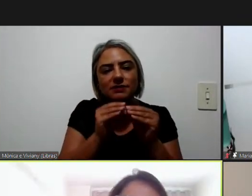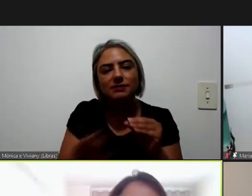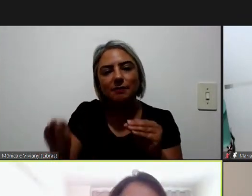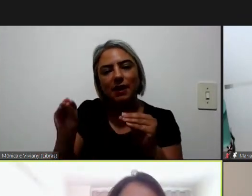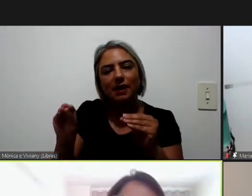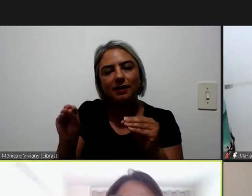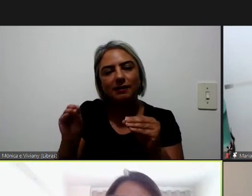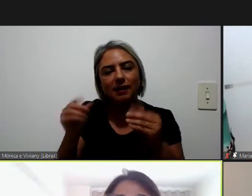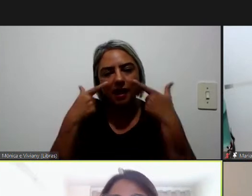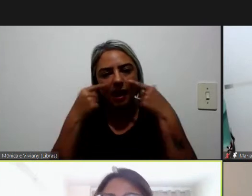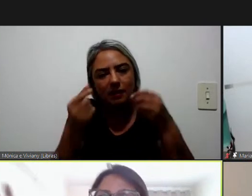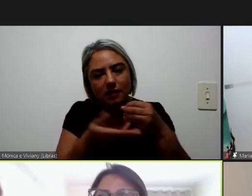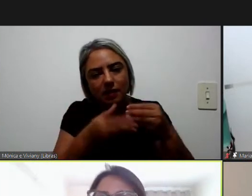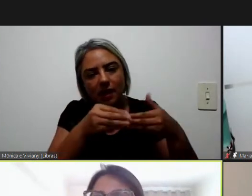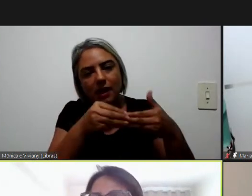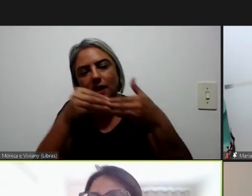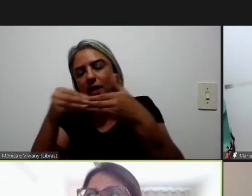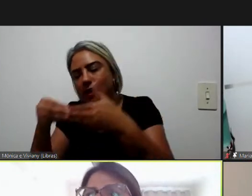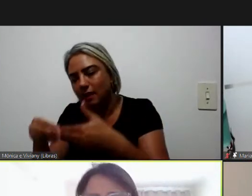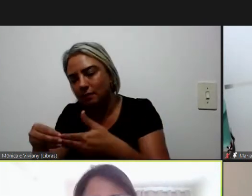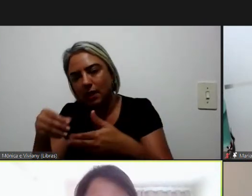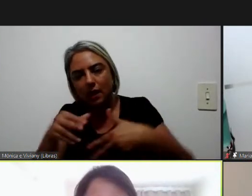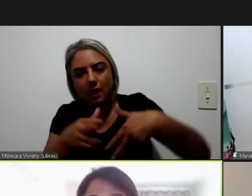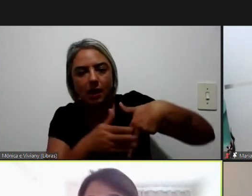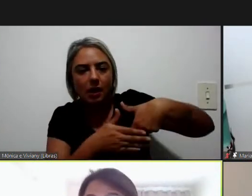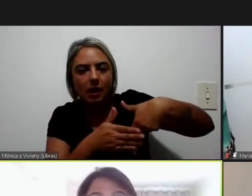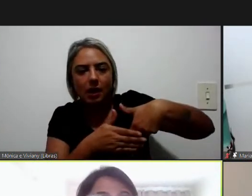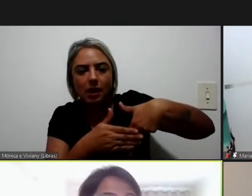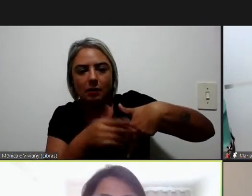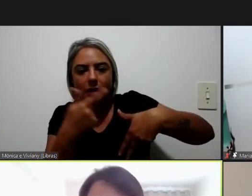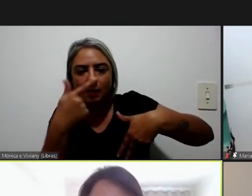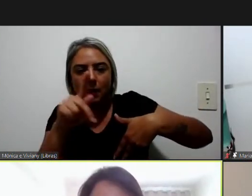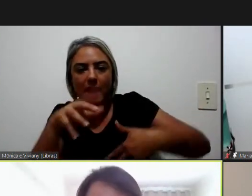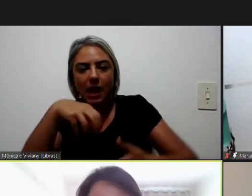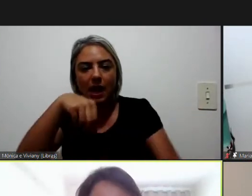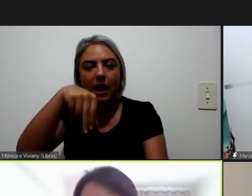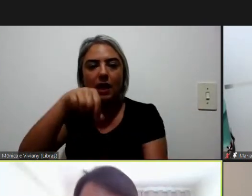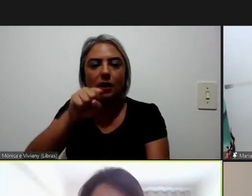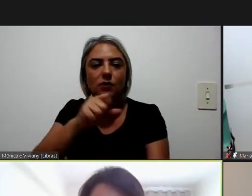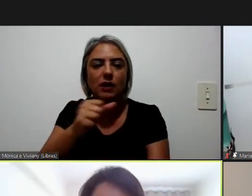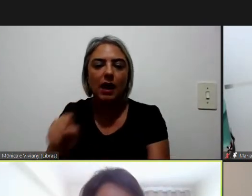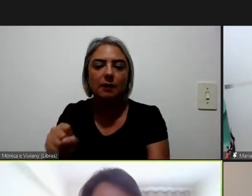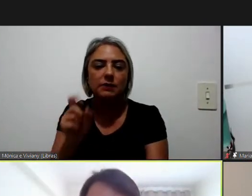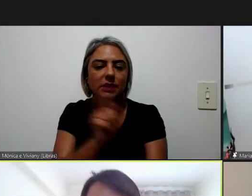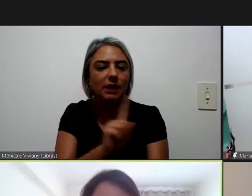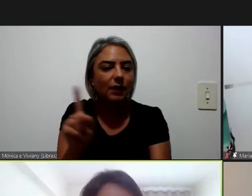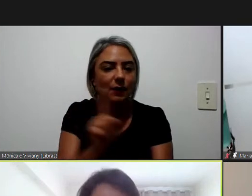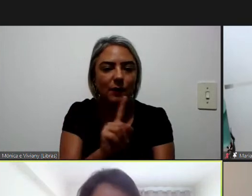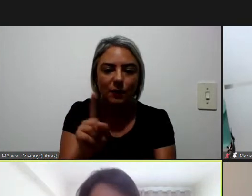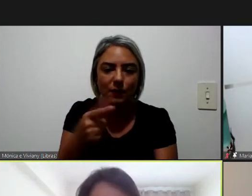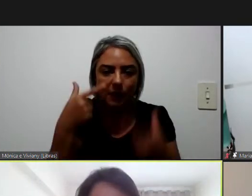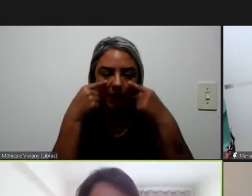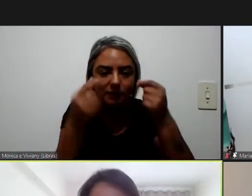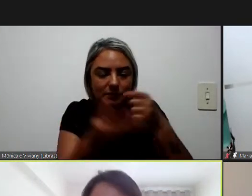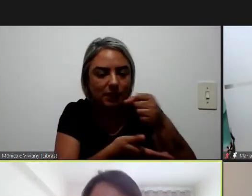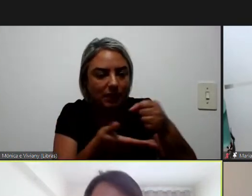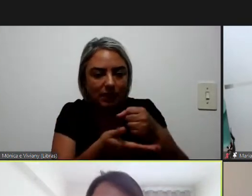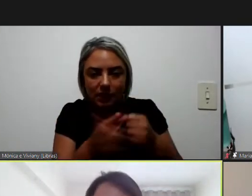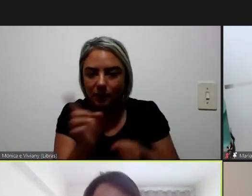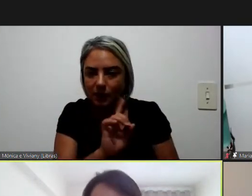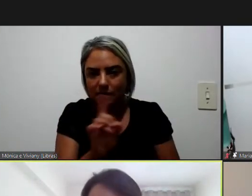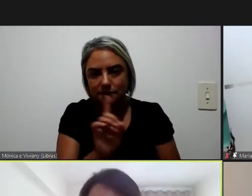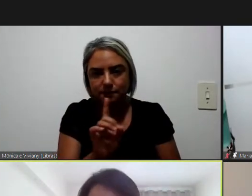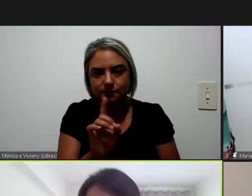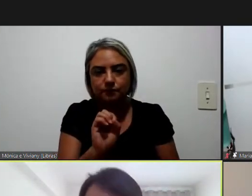is outside of it. Now the primary attention will put the version to NASP, and this is what you're going to say. No, the